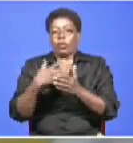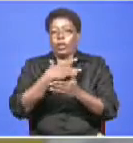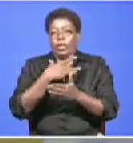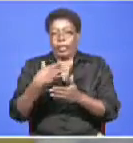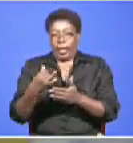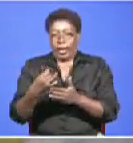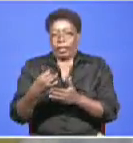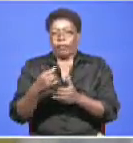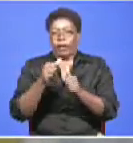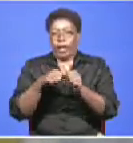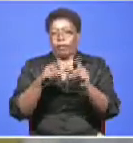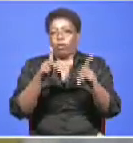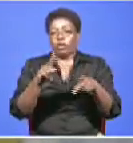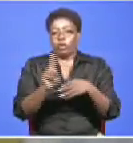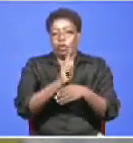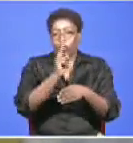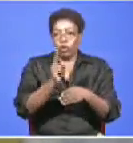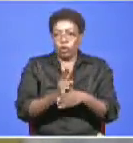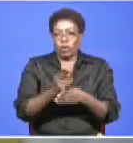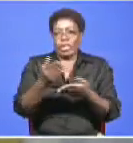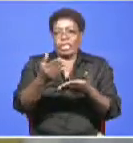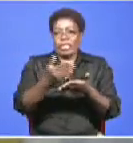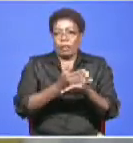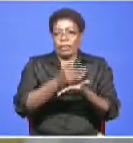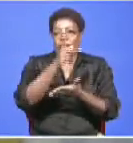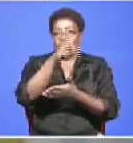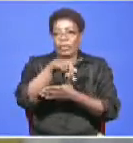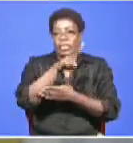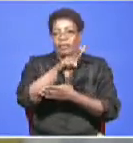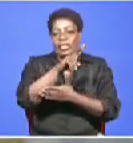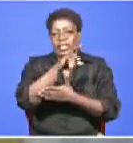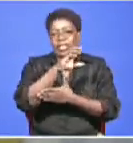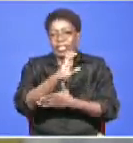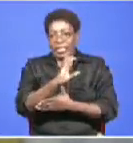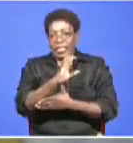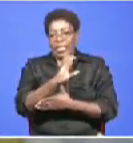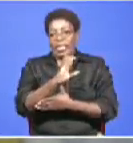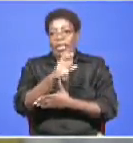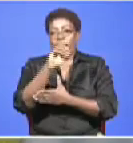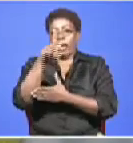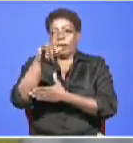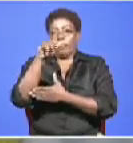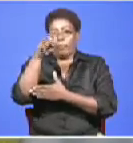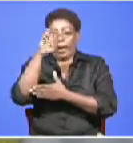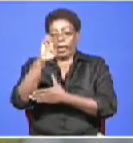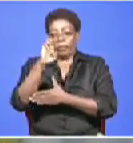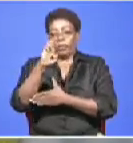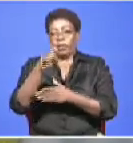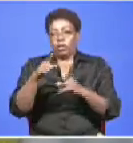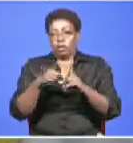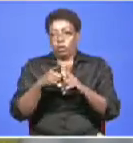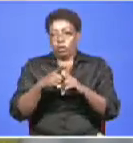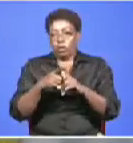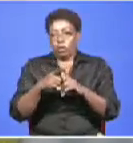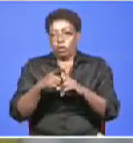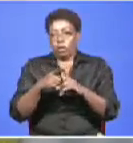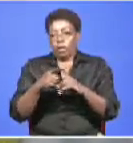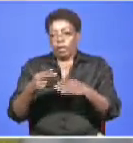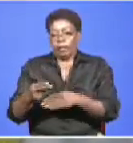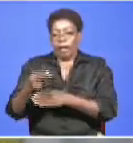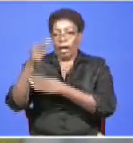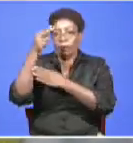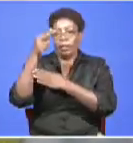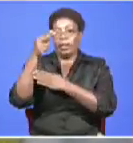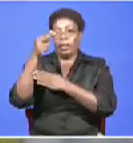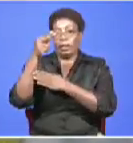to use some type of PVC piping to extend the height of the well so that it's